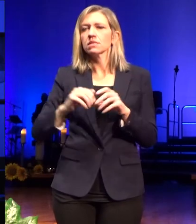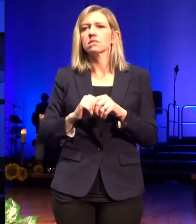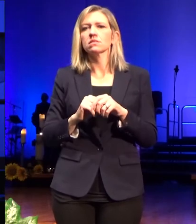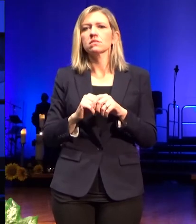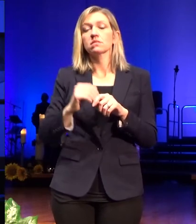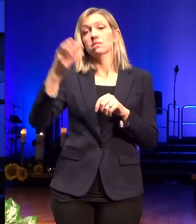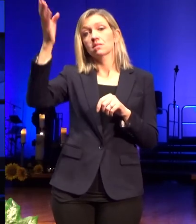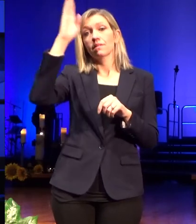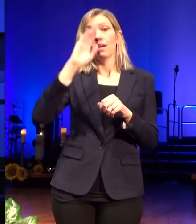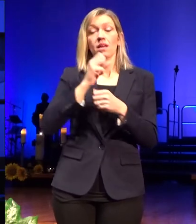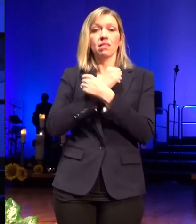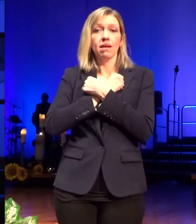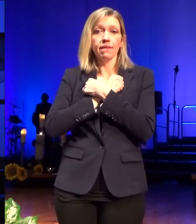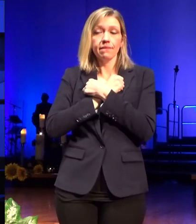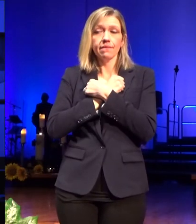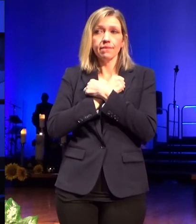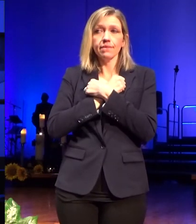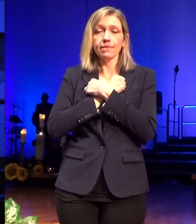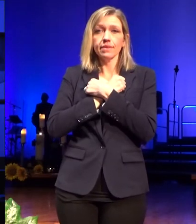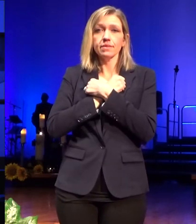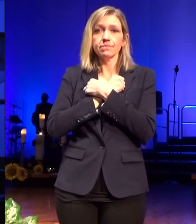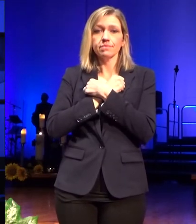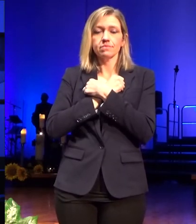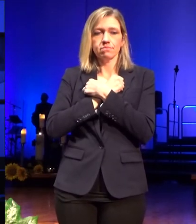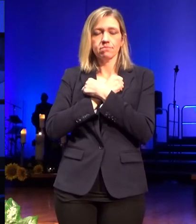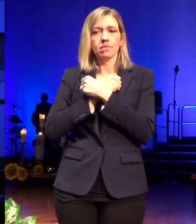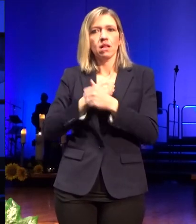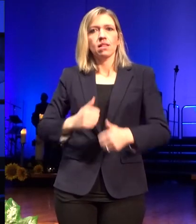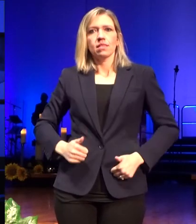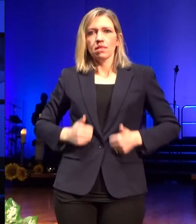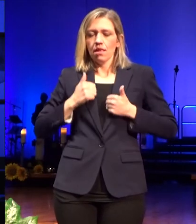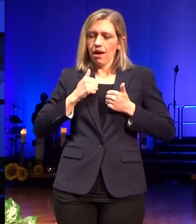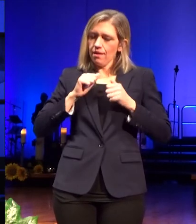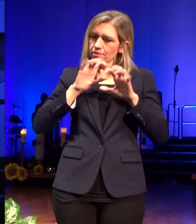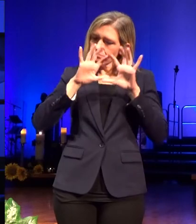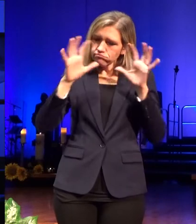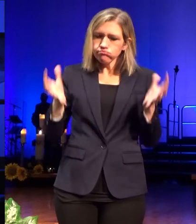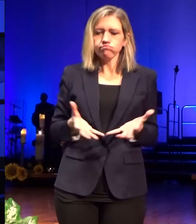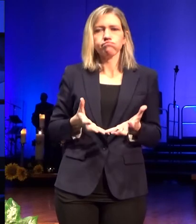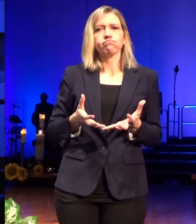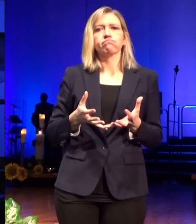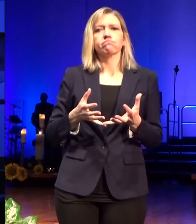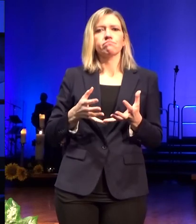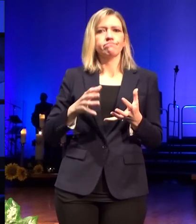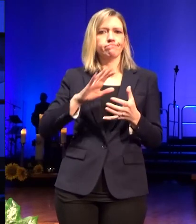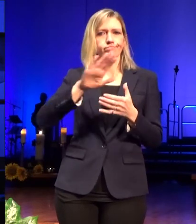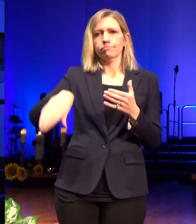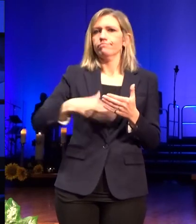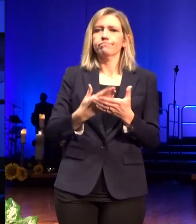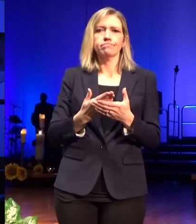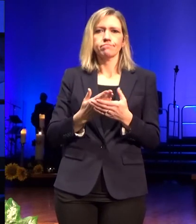a divine love that is alive right now everywhere in the world